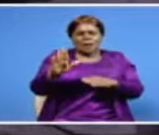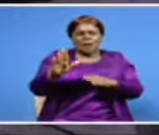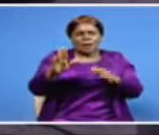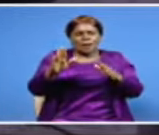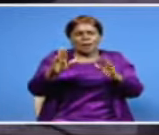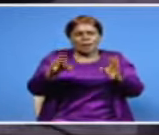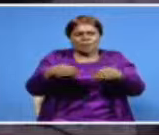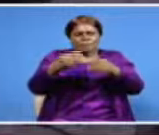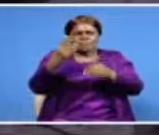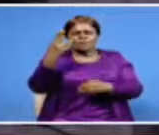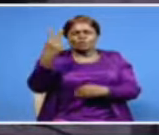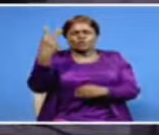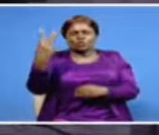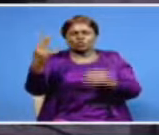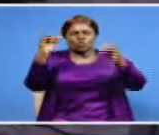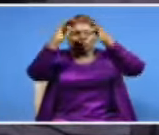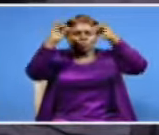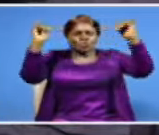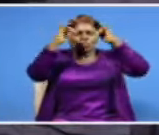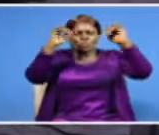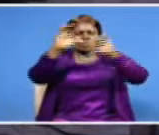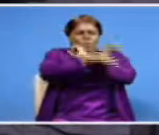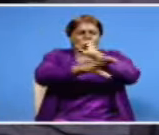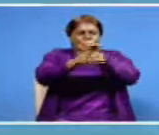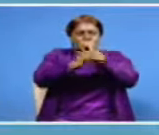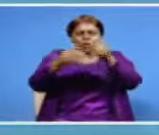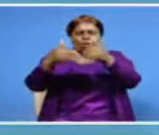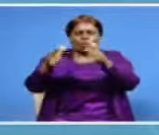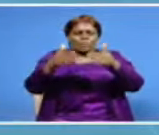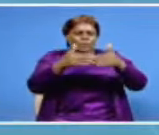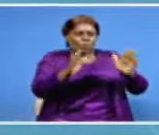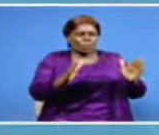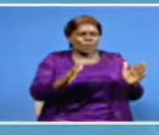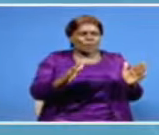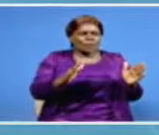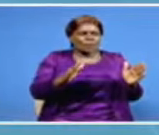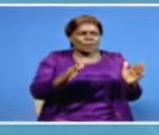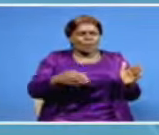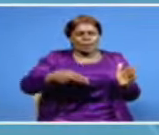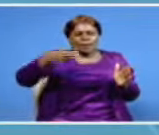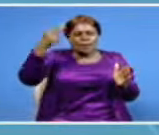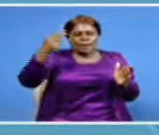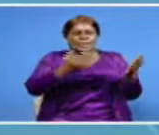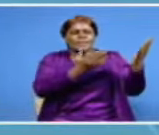42 camps in the country. The highly anticipated NCAA